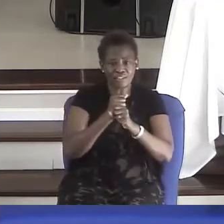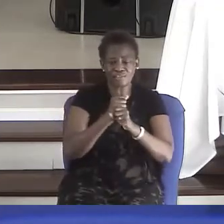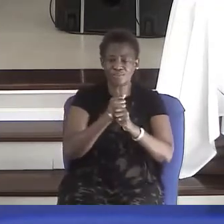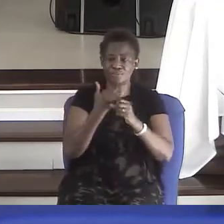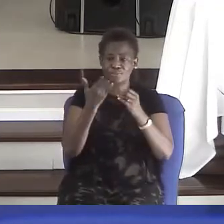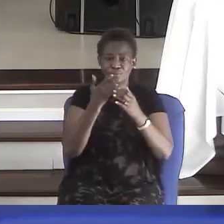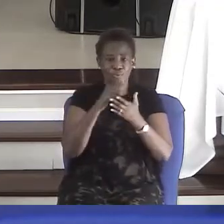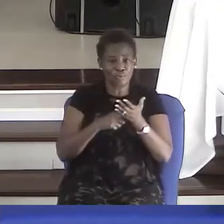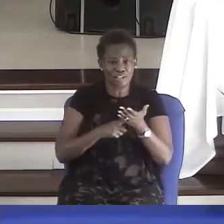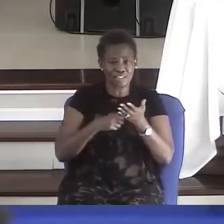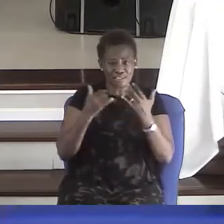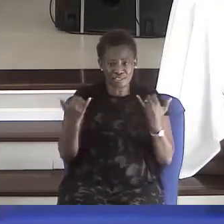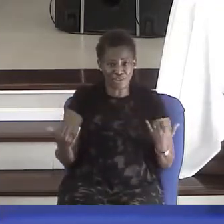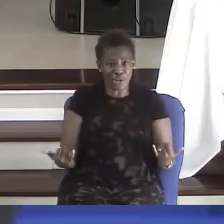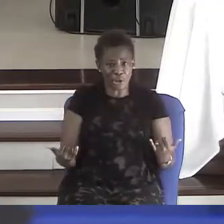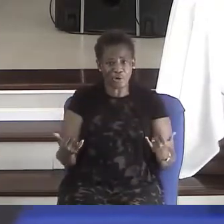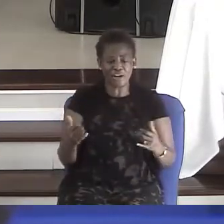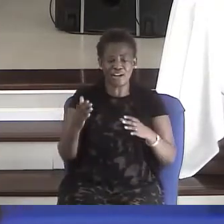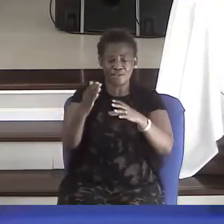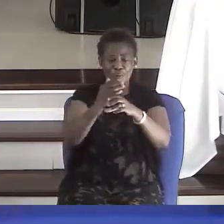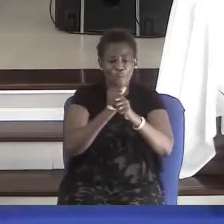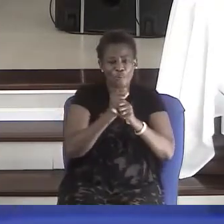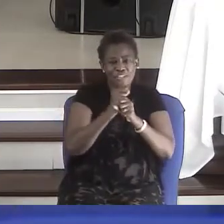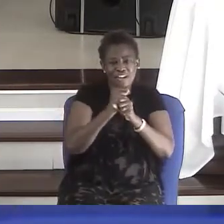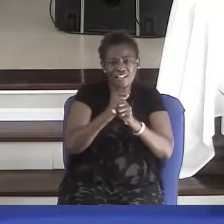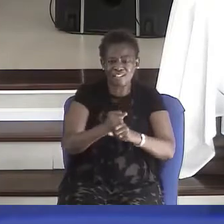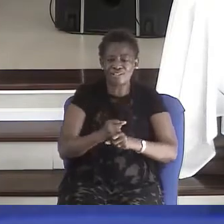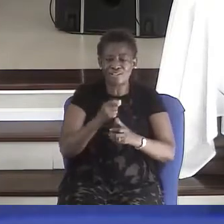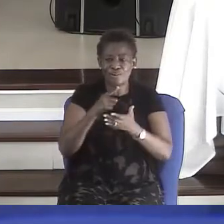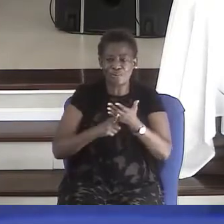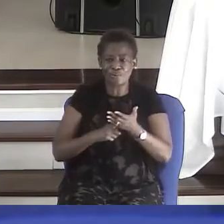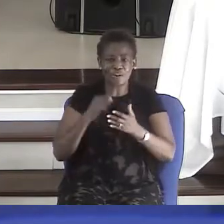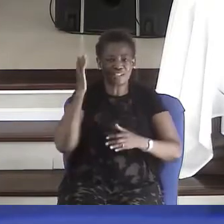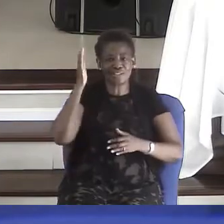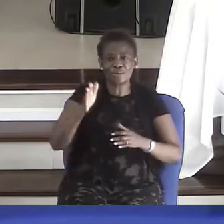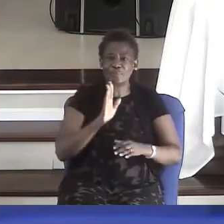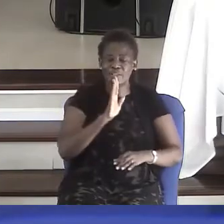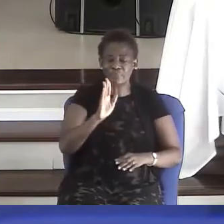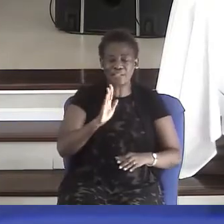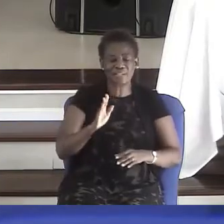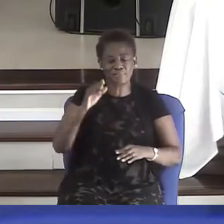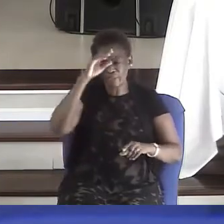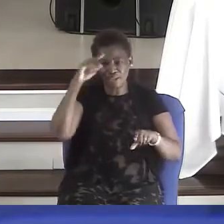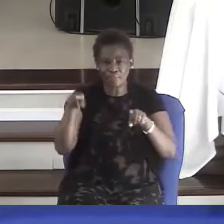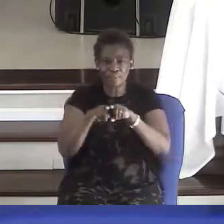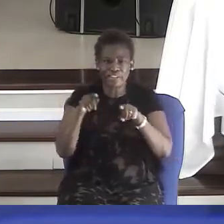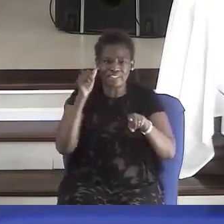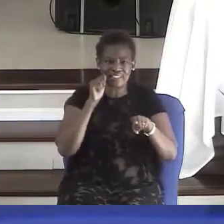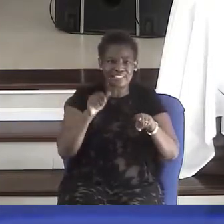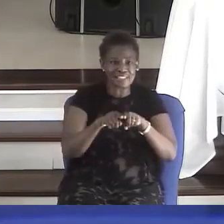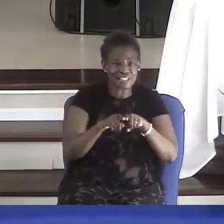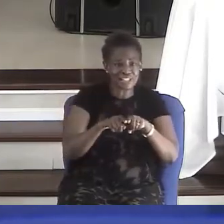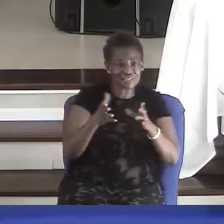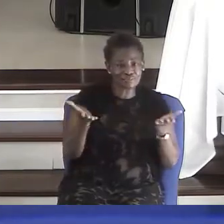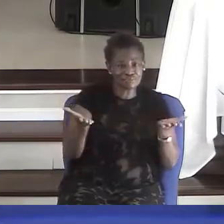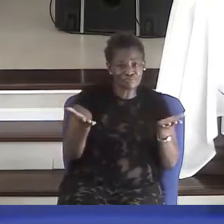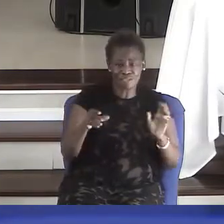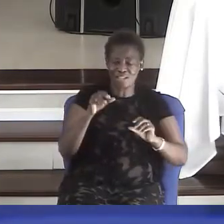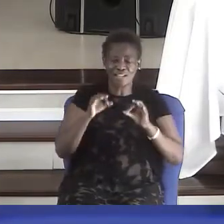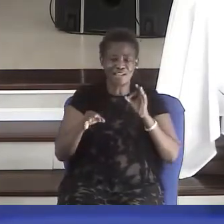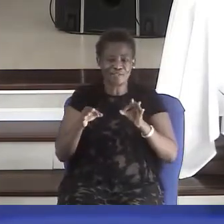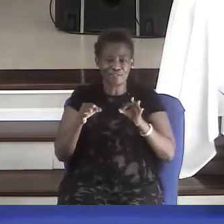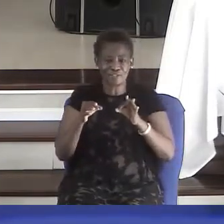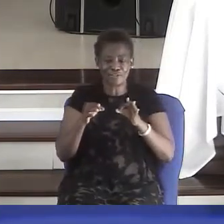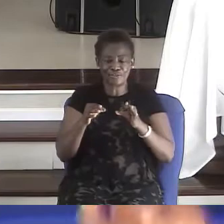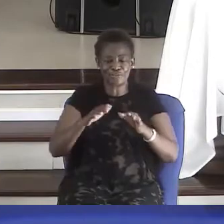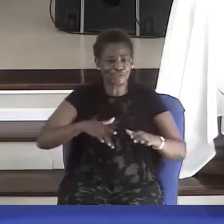to what will always be. Brothers and sisters, if you feel unsafe on your job, in this world, in